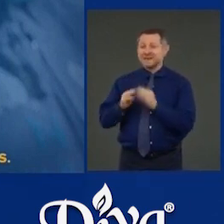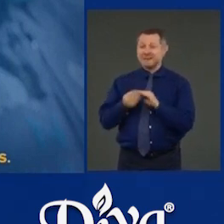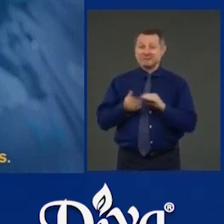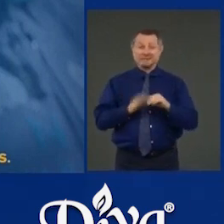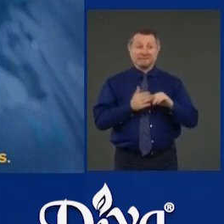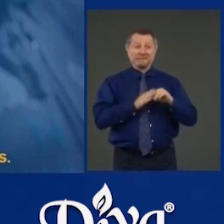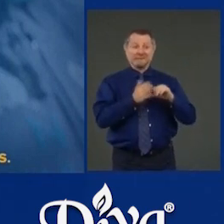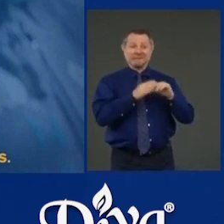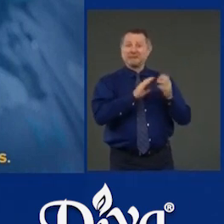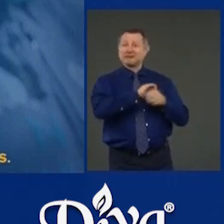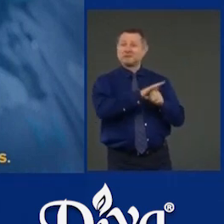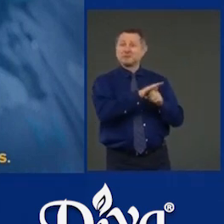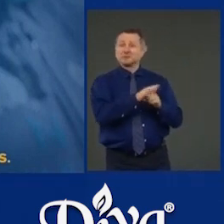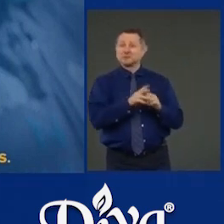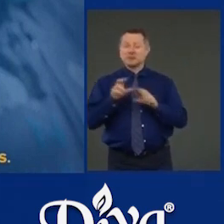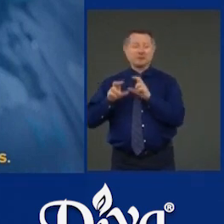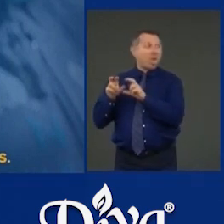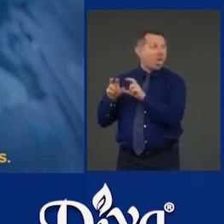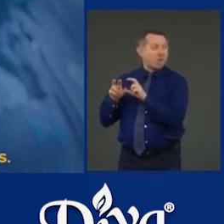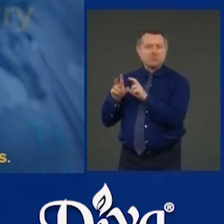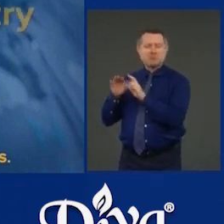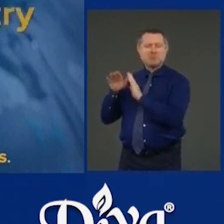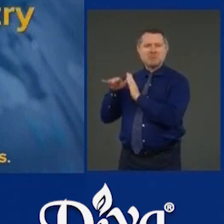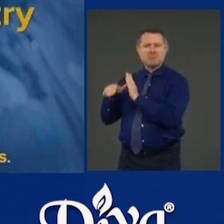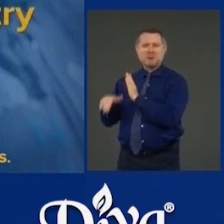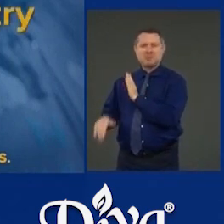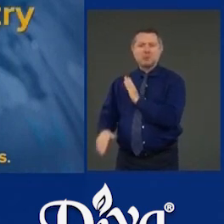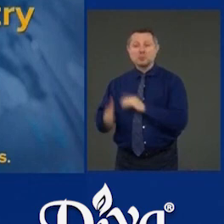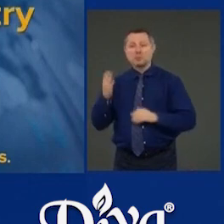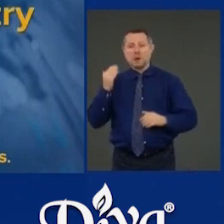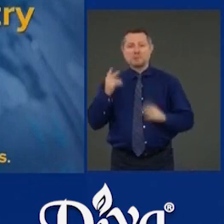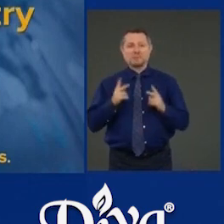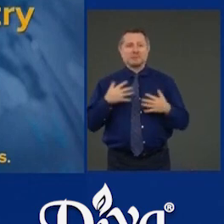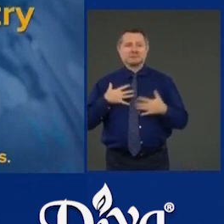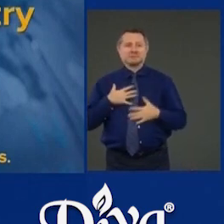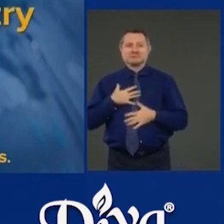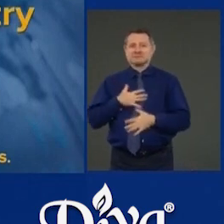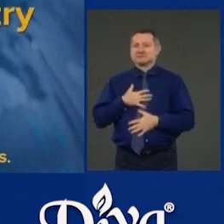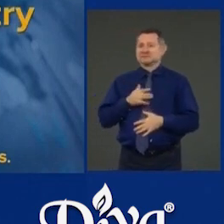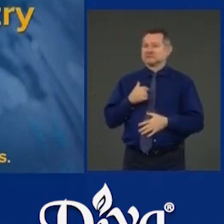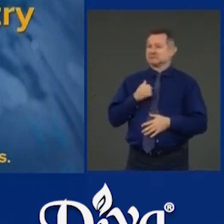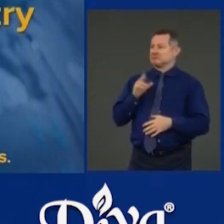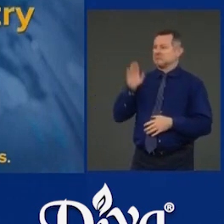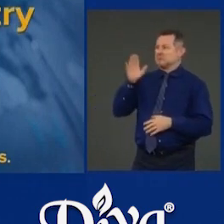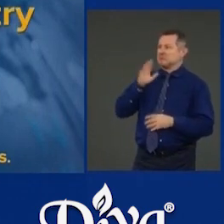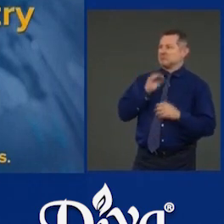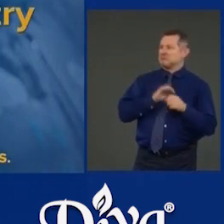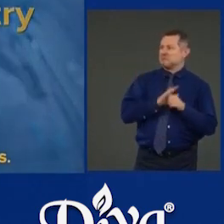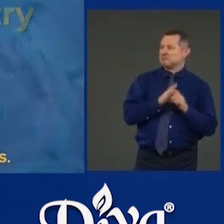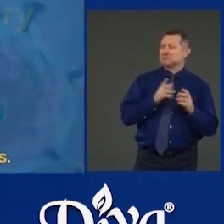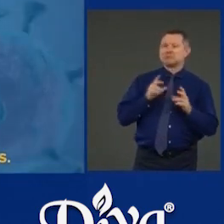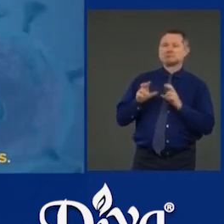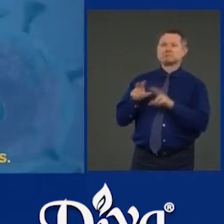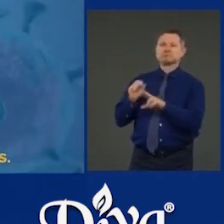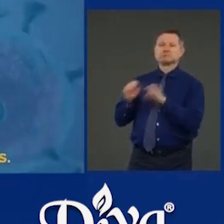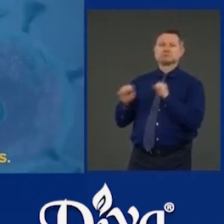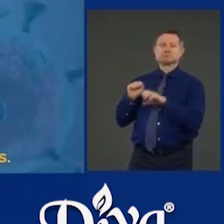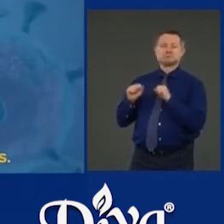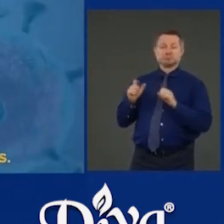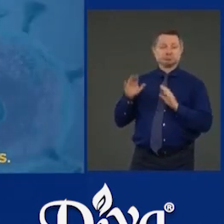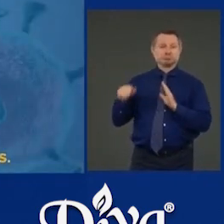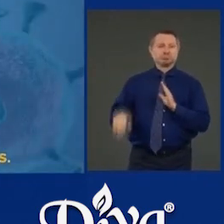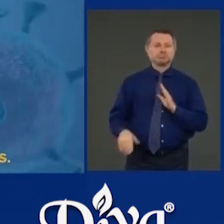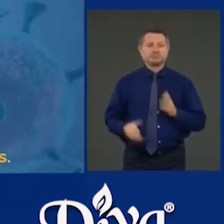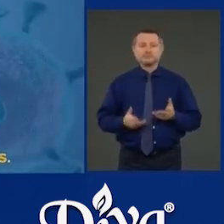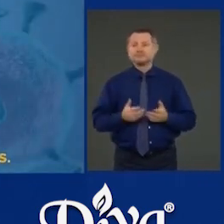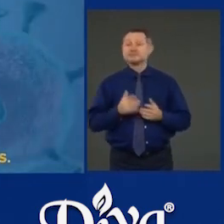virus goes up. Why? Because it was never one or the other. And now you see